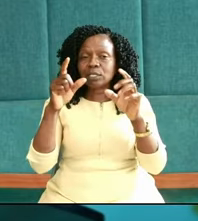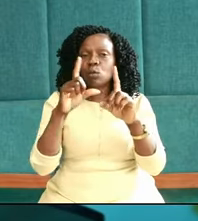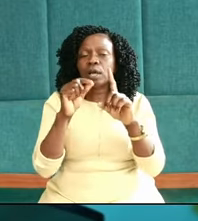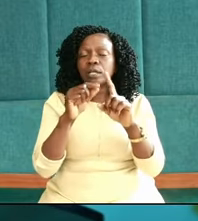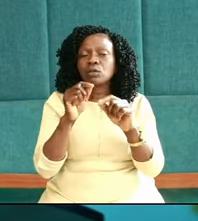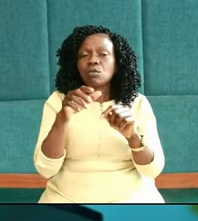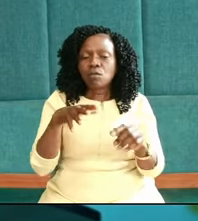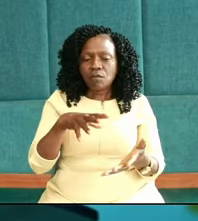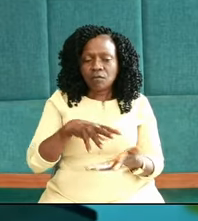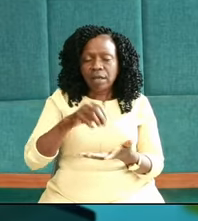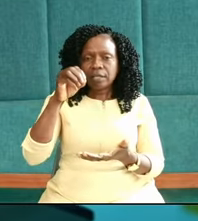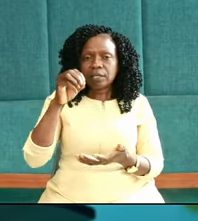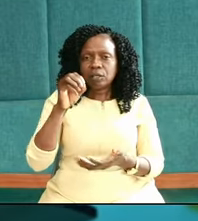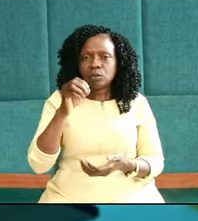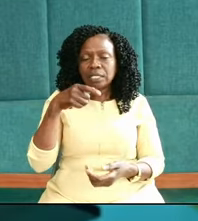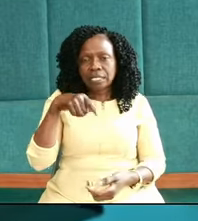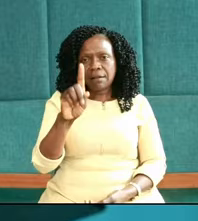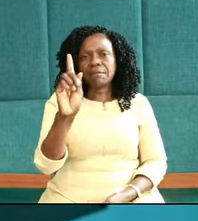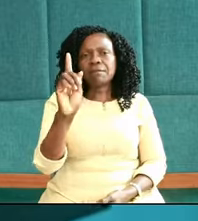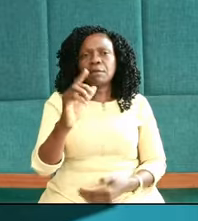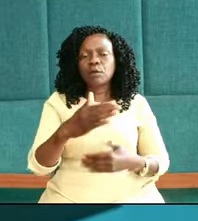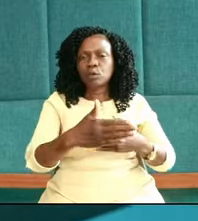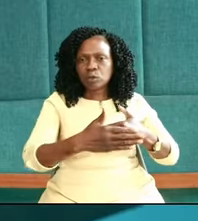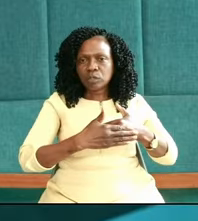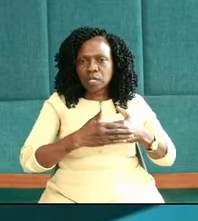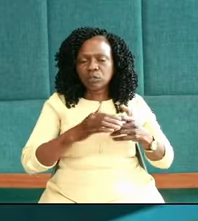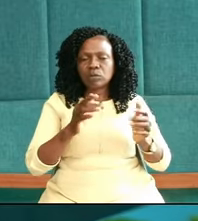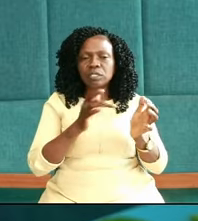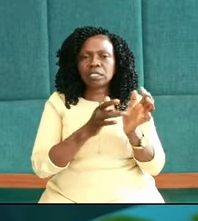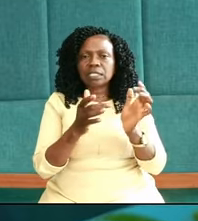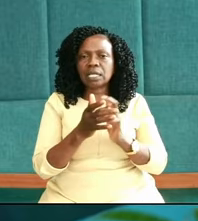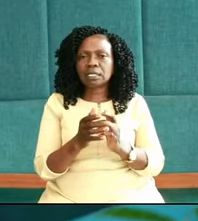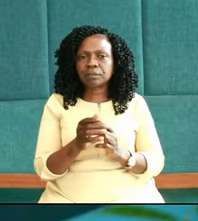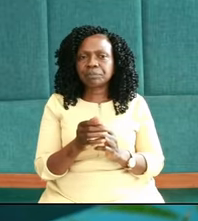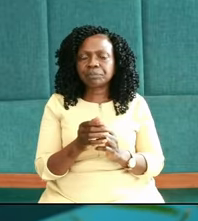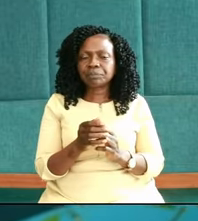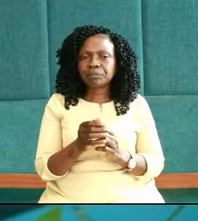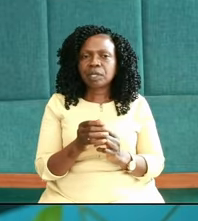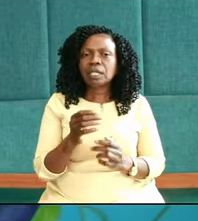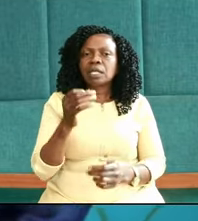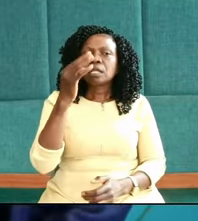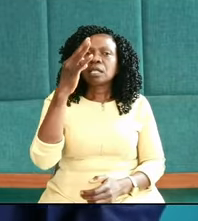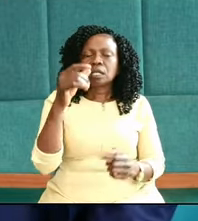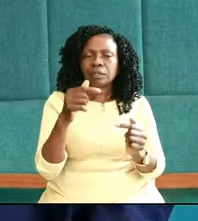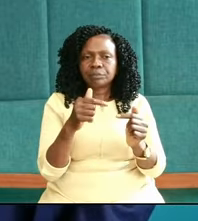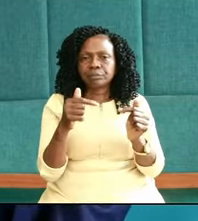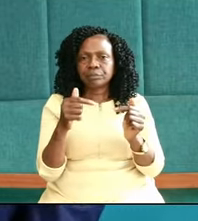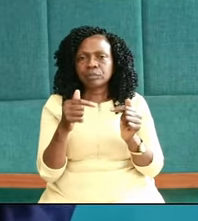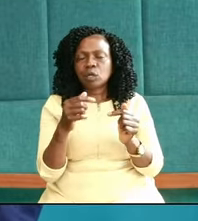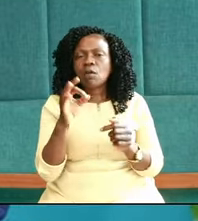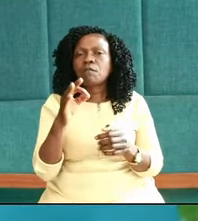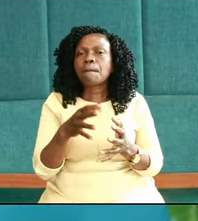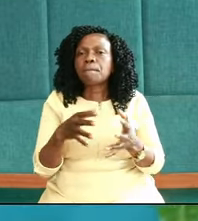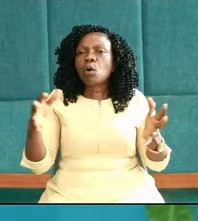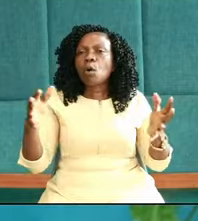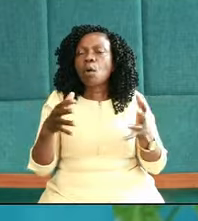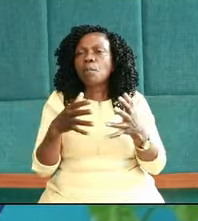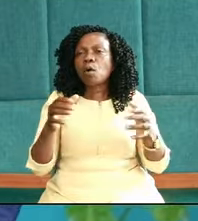yourself closer to Jesus. Stanza 3 of More About